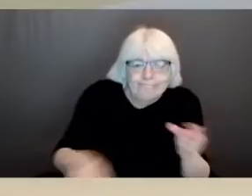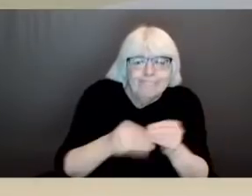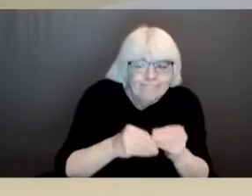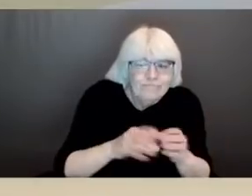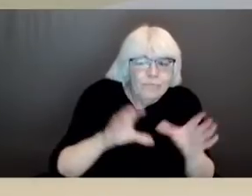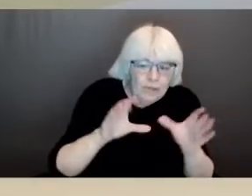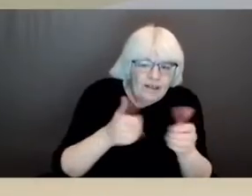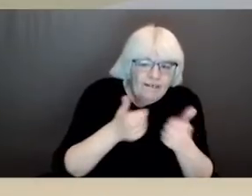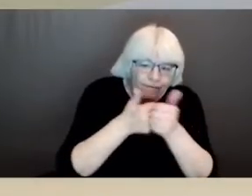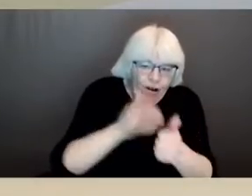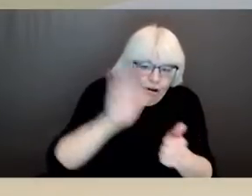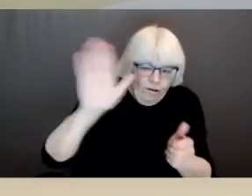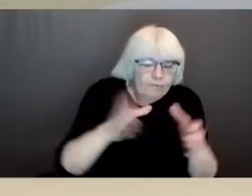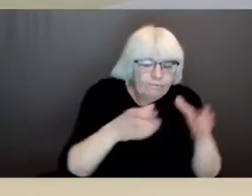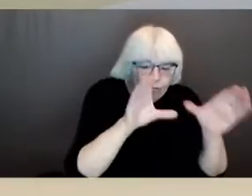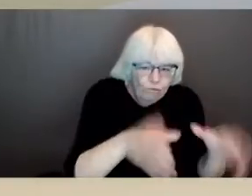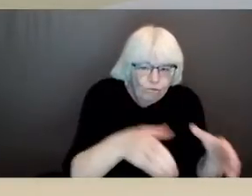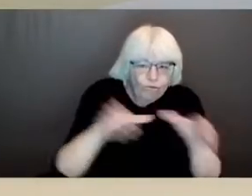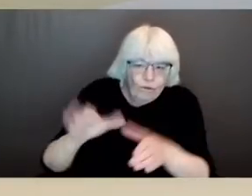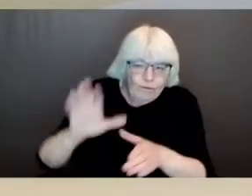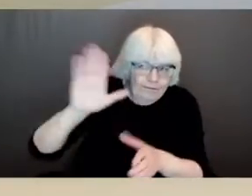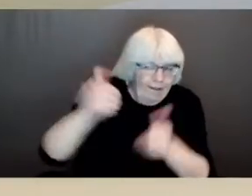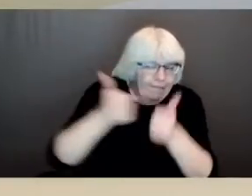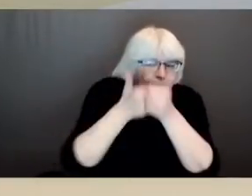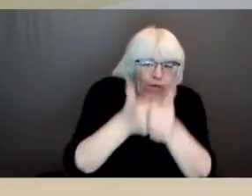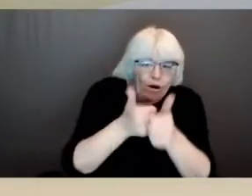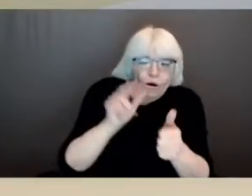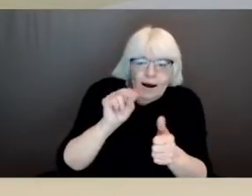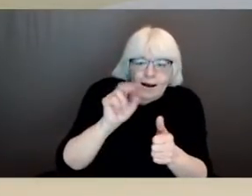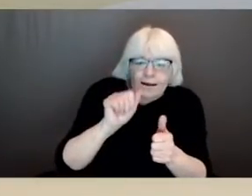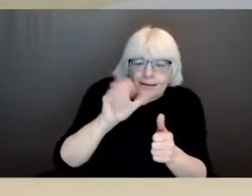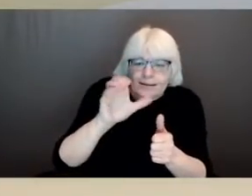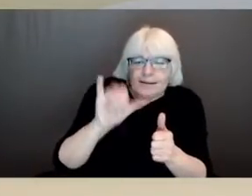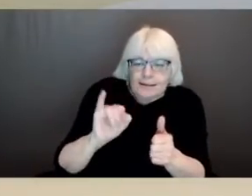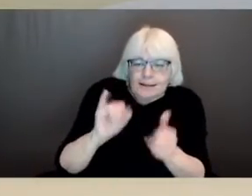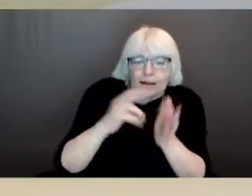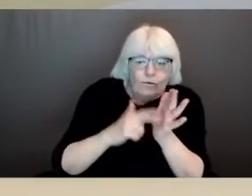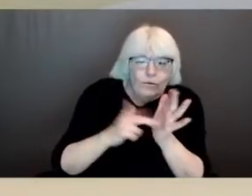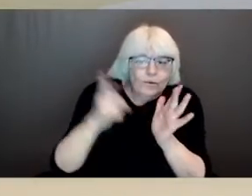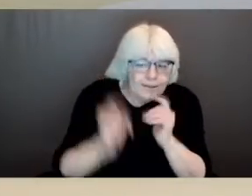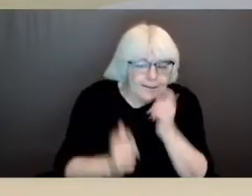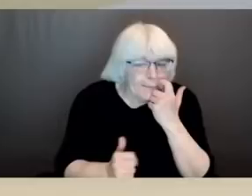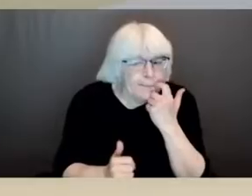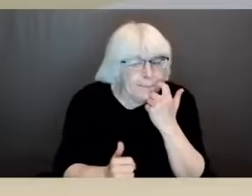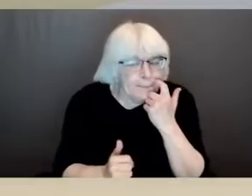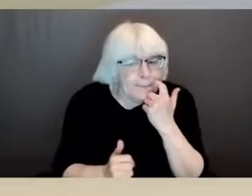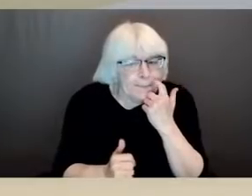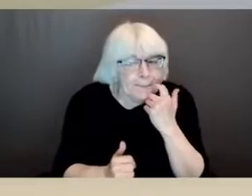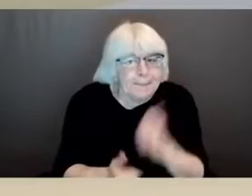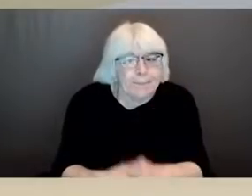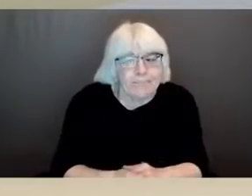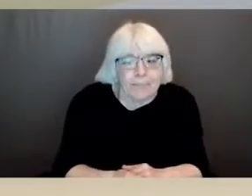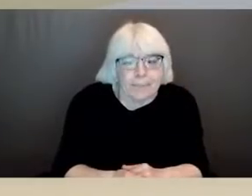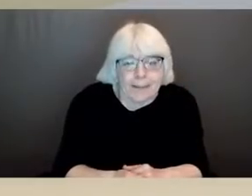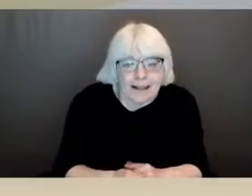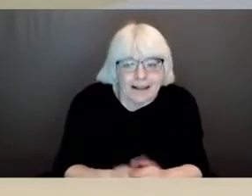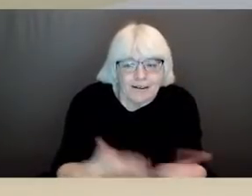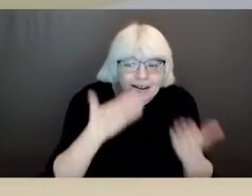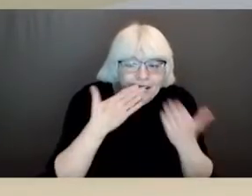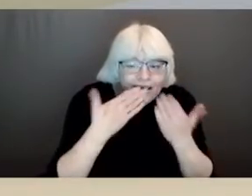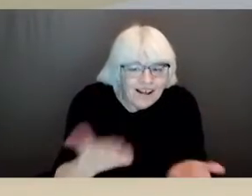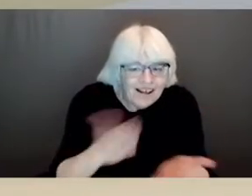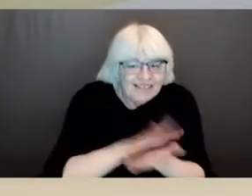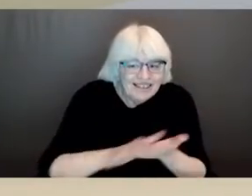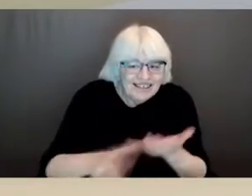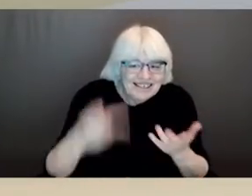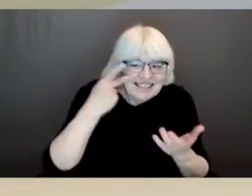month. Thank you very much. You're welcome. So, good afternoon. It's been a while since I've been here, so it's Yeah, nice to see you in yeah, person. exactly.